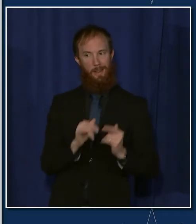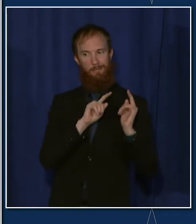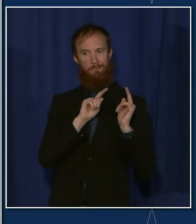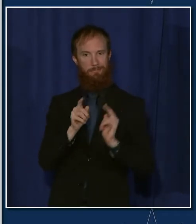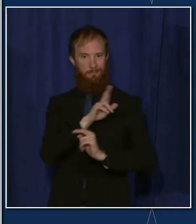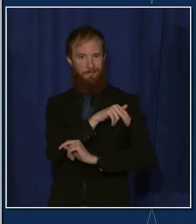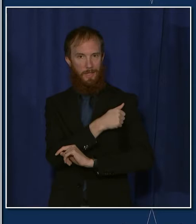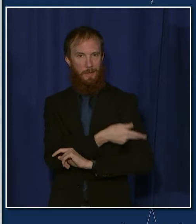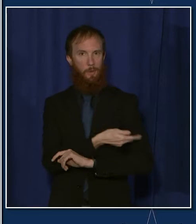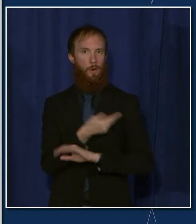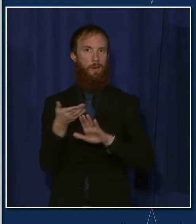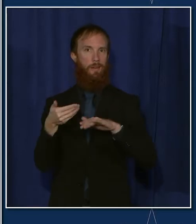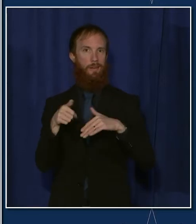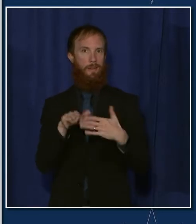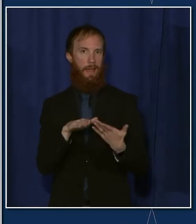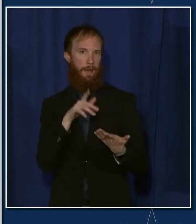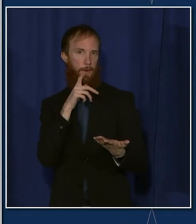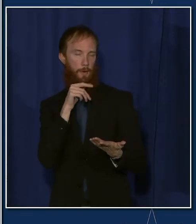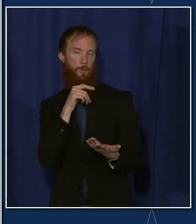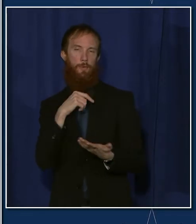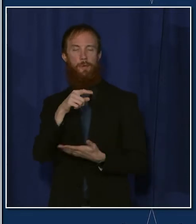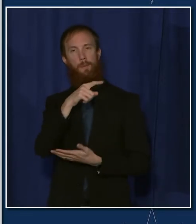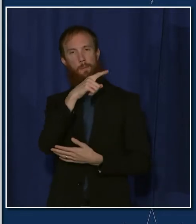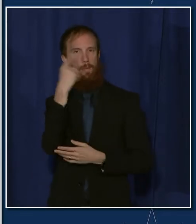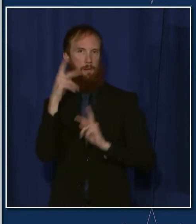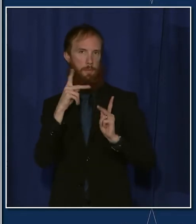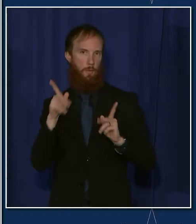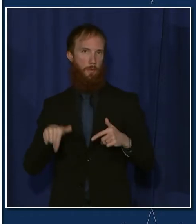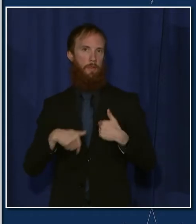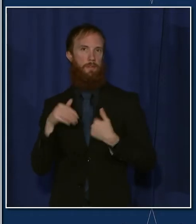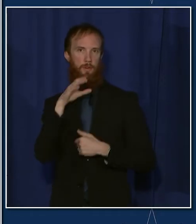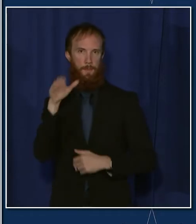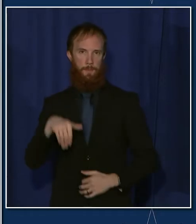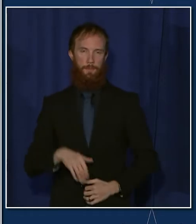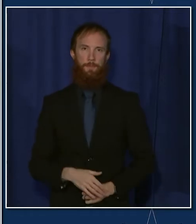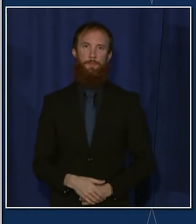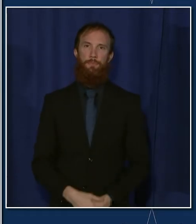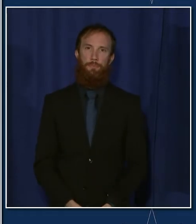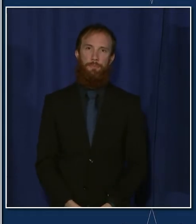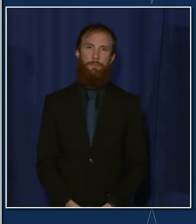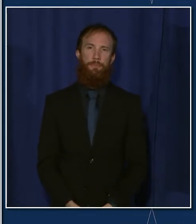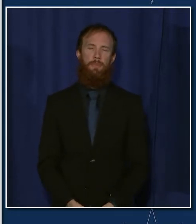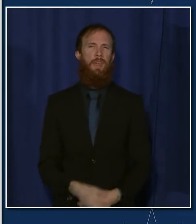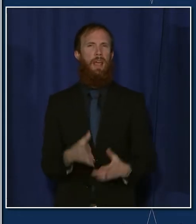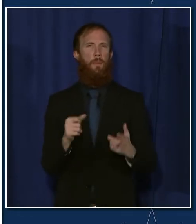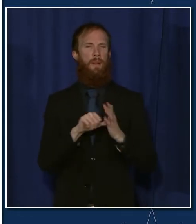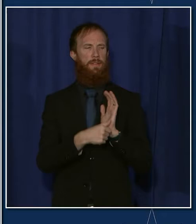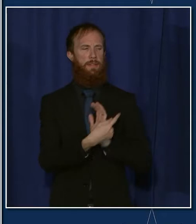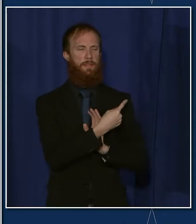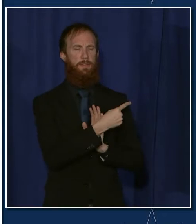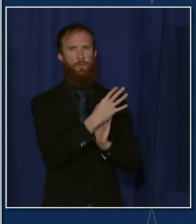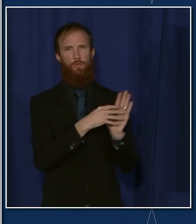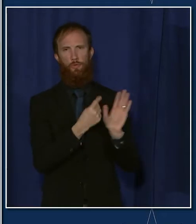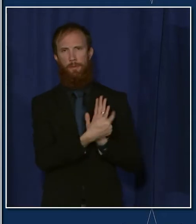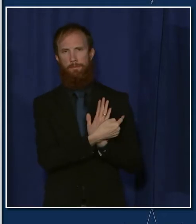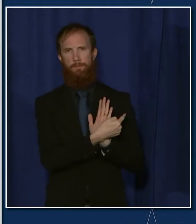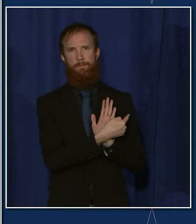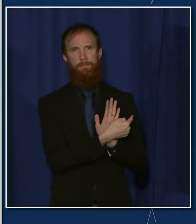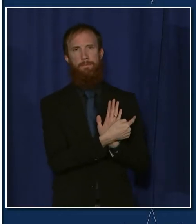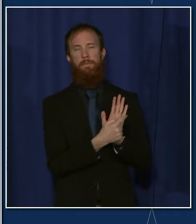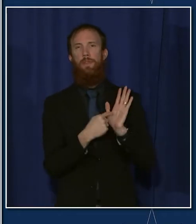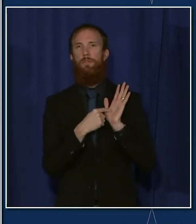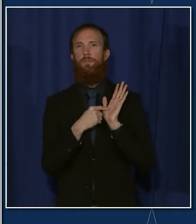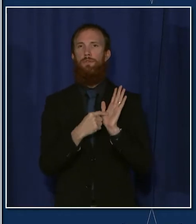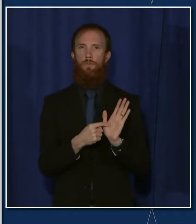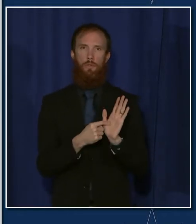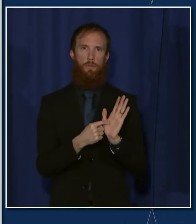from COVID-19 are Black Chicagoans. I want to highlight, this graph shows really, with this big